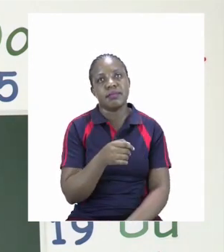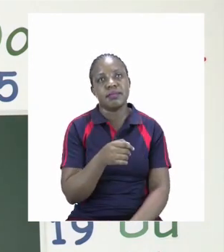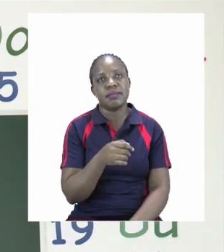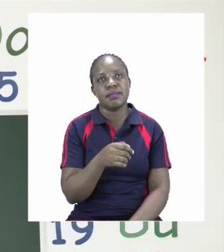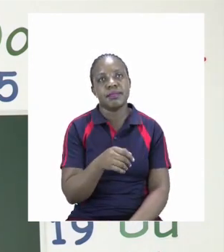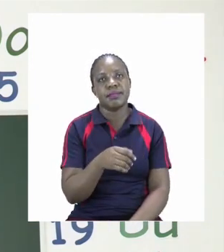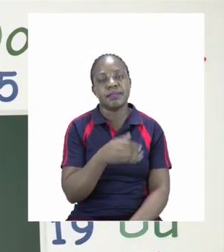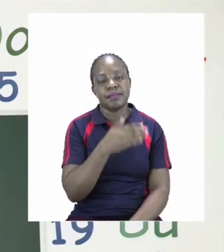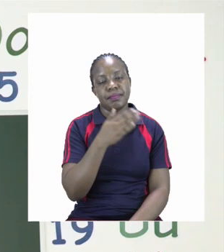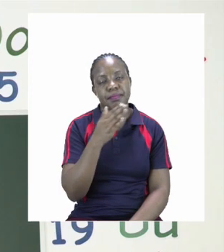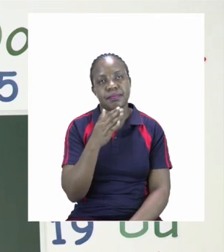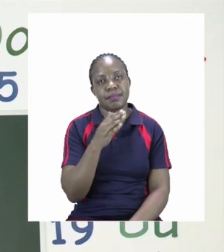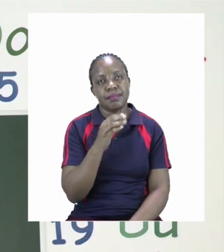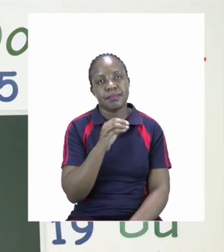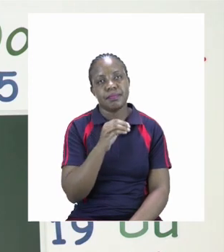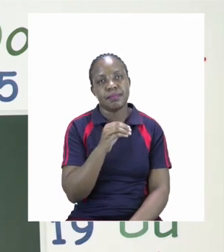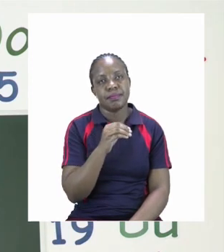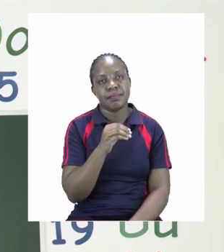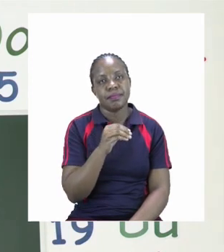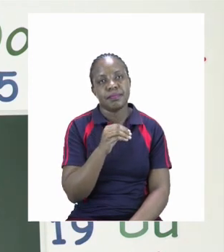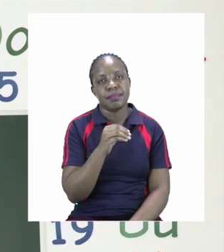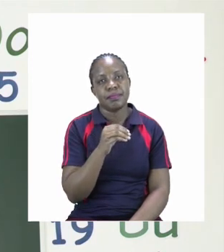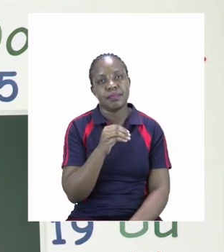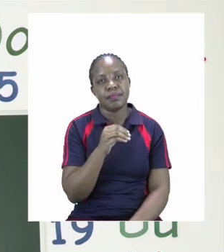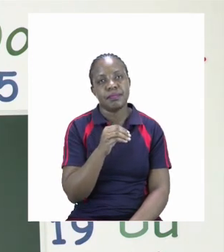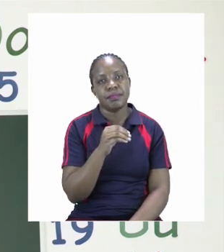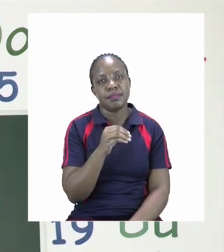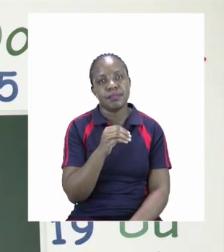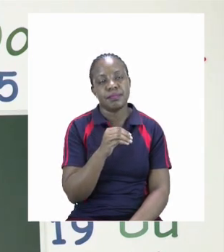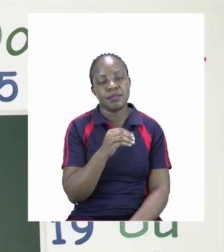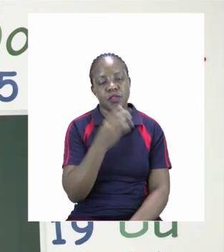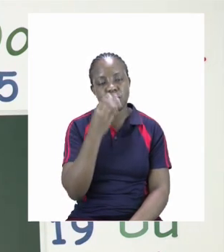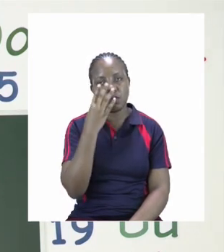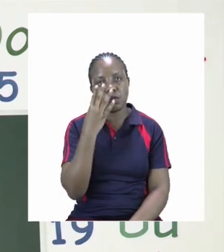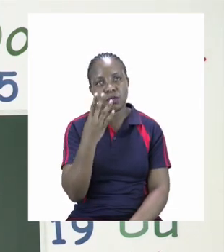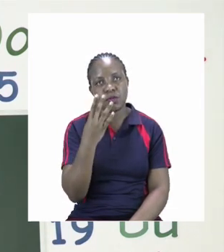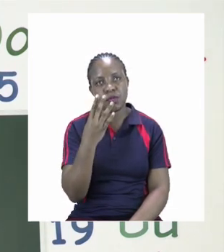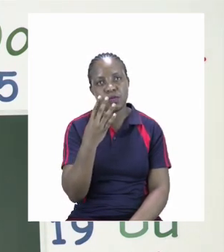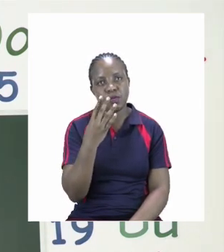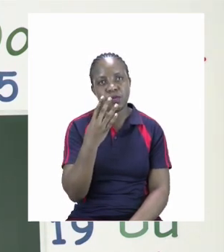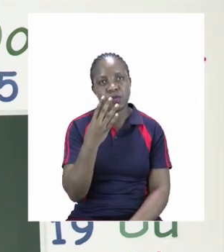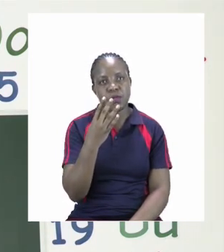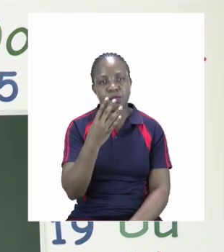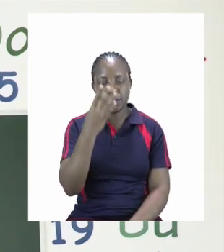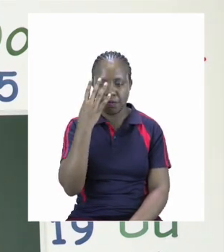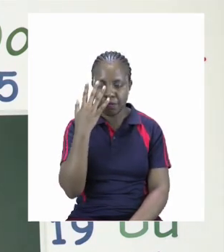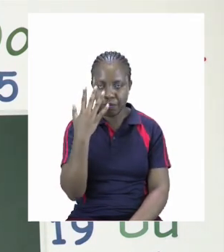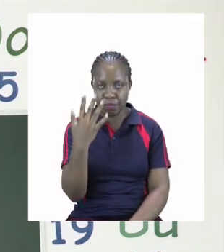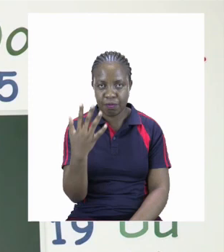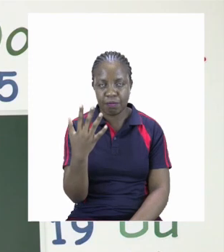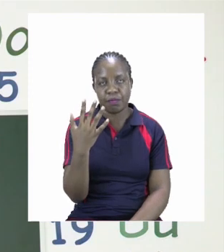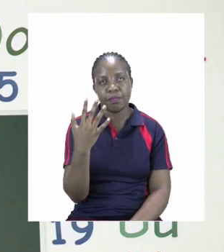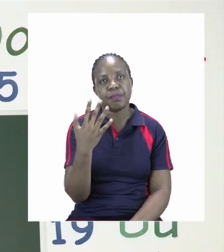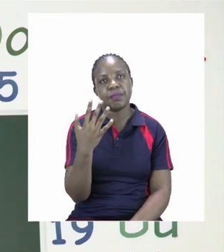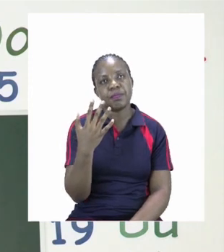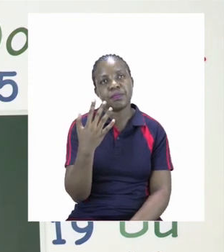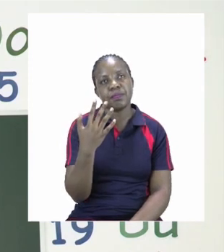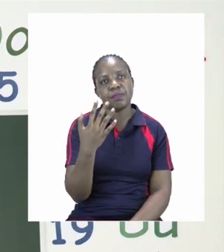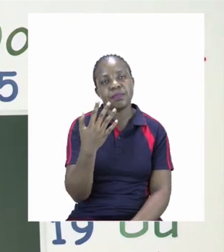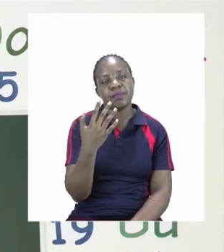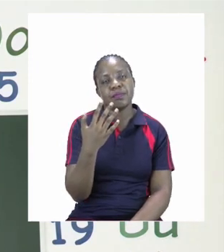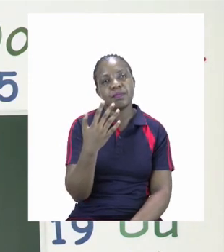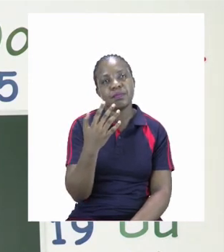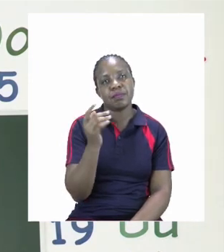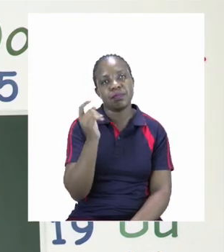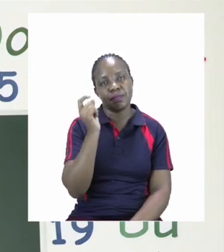us continue. The next one is 4, 5. So our next odd